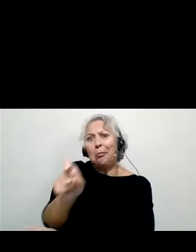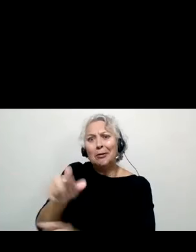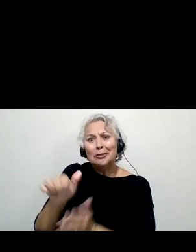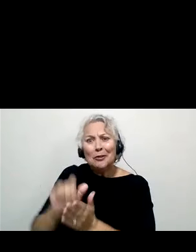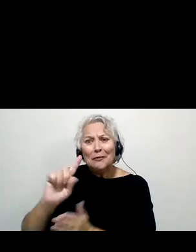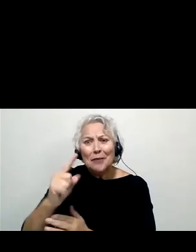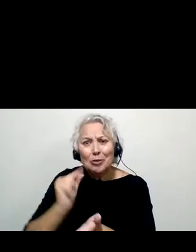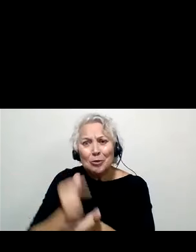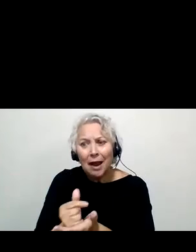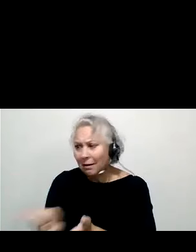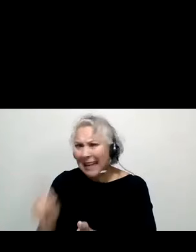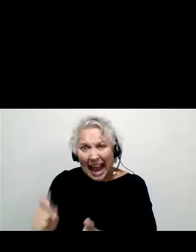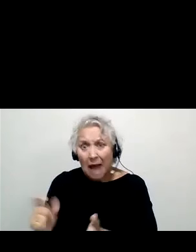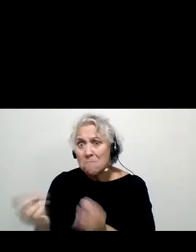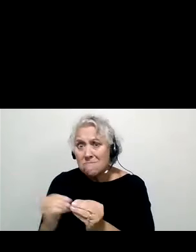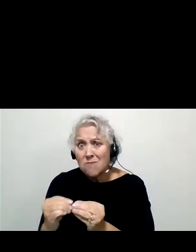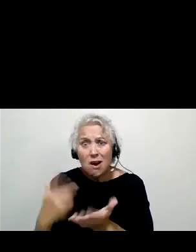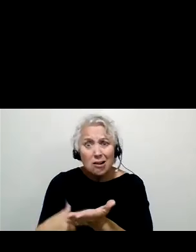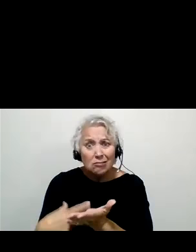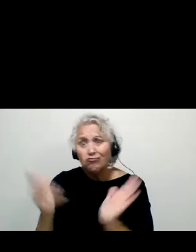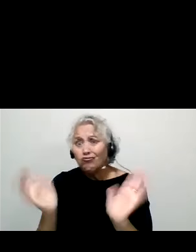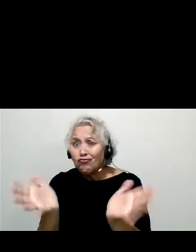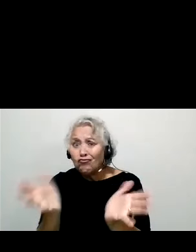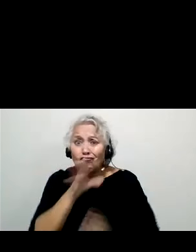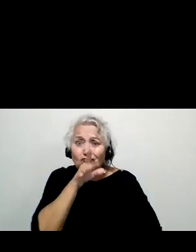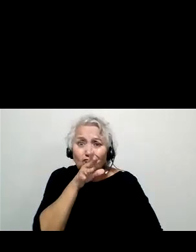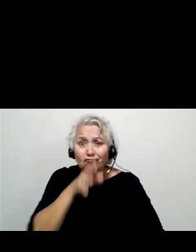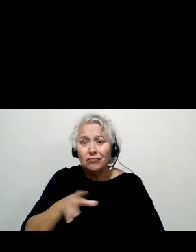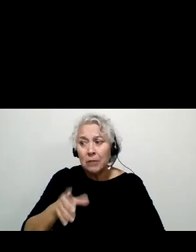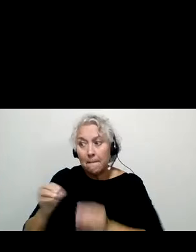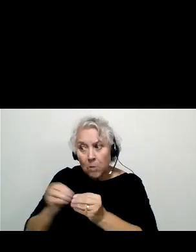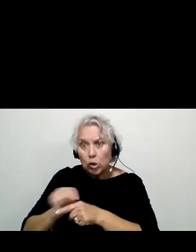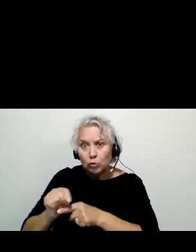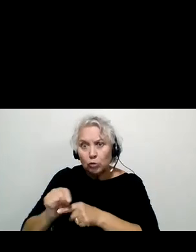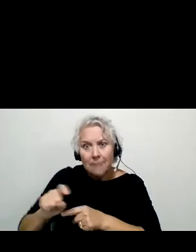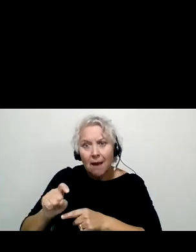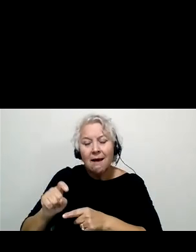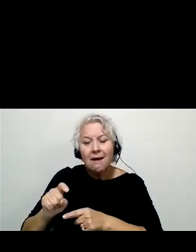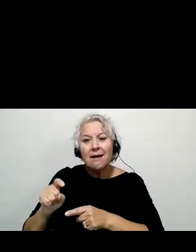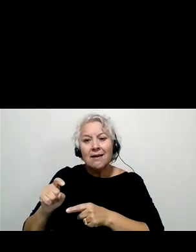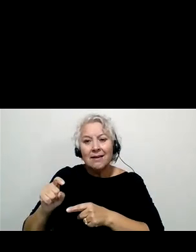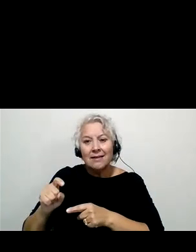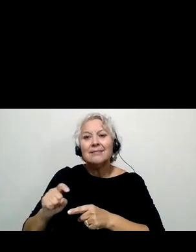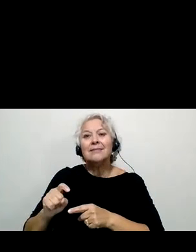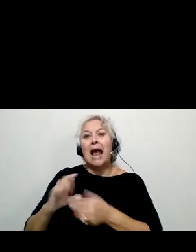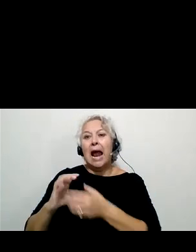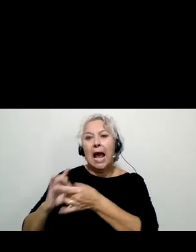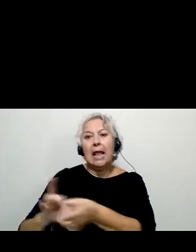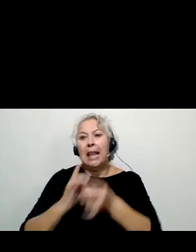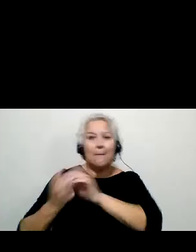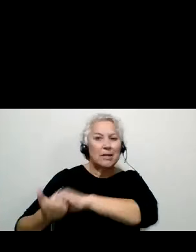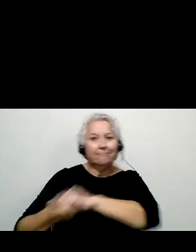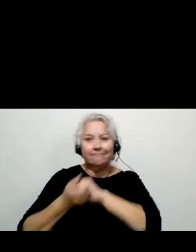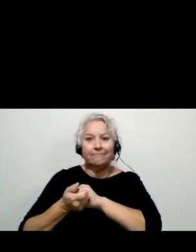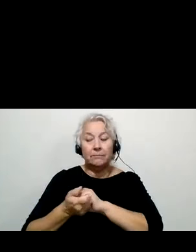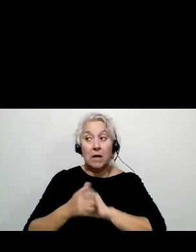first grade, he had to do a lot more talking, and so a lot more training had to be done, and a collaborative team needed to